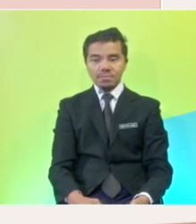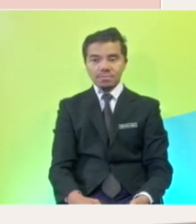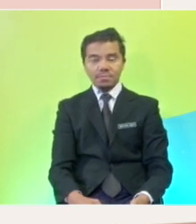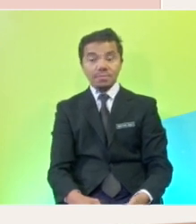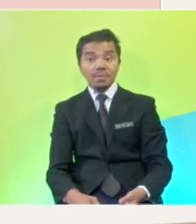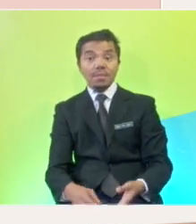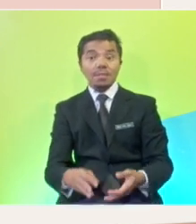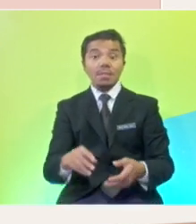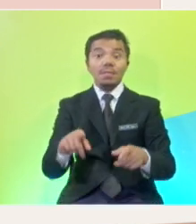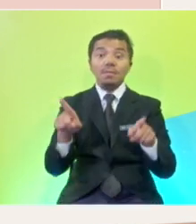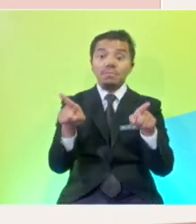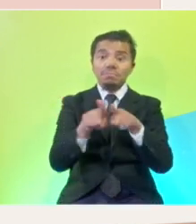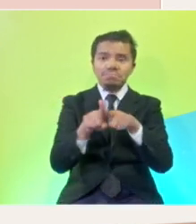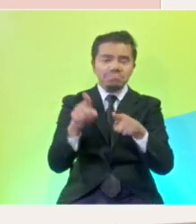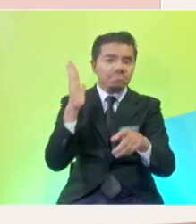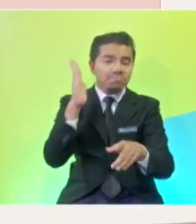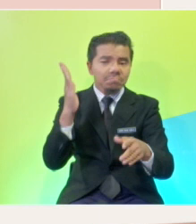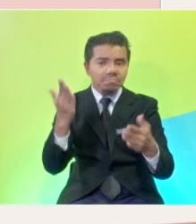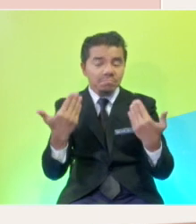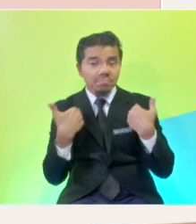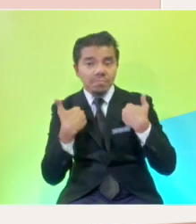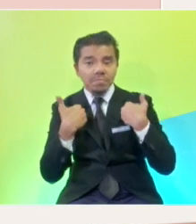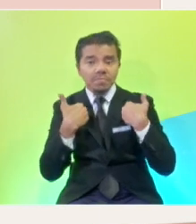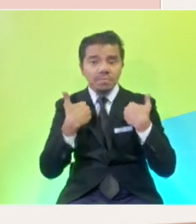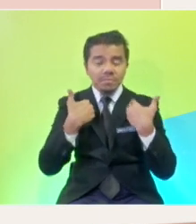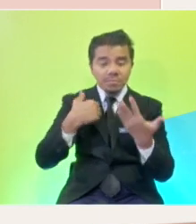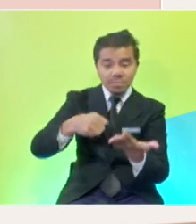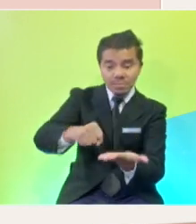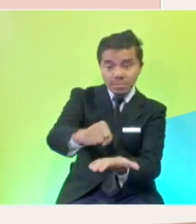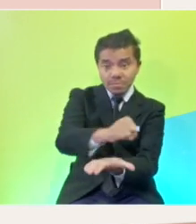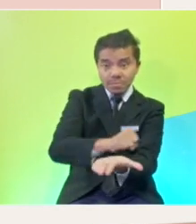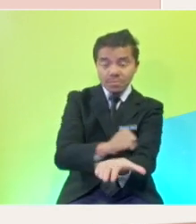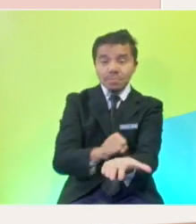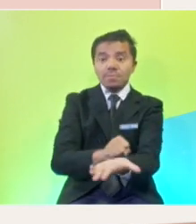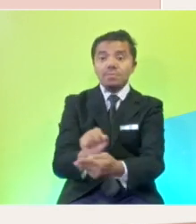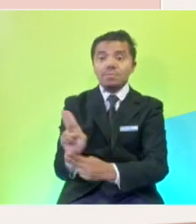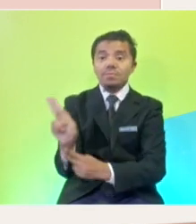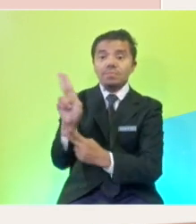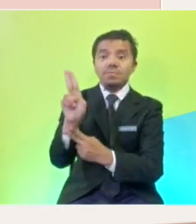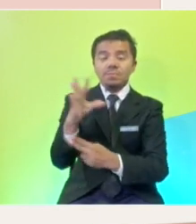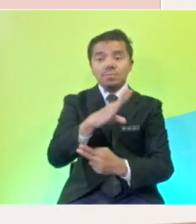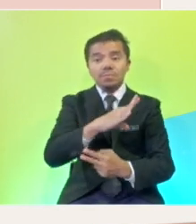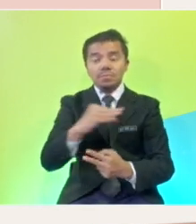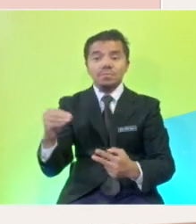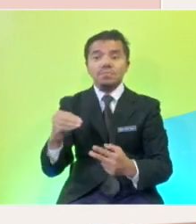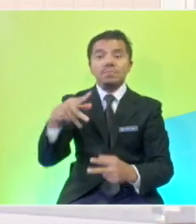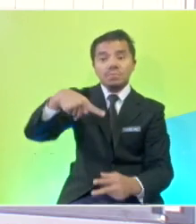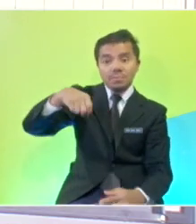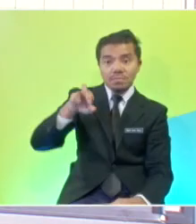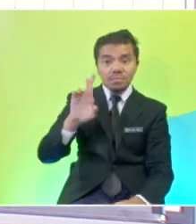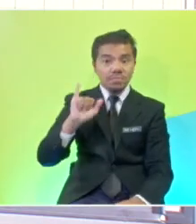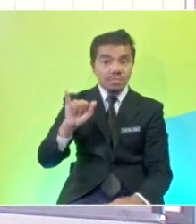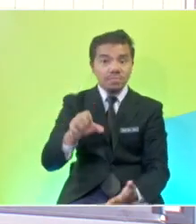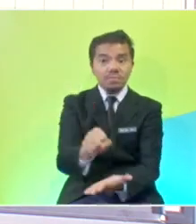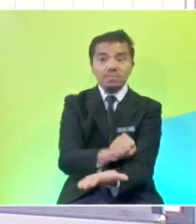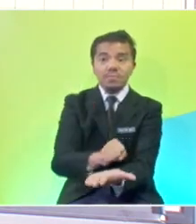system. I see. Yeah, peripheral nervous system is connected to the central nervous system. All right, Yes.